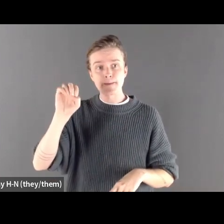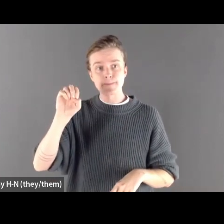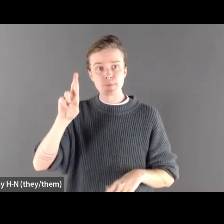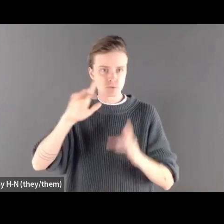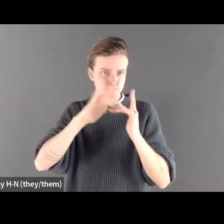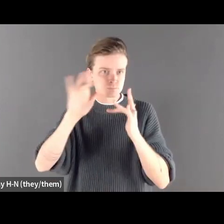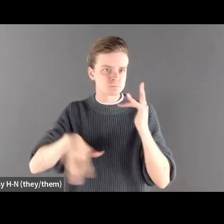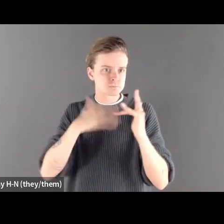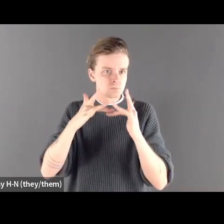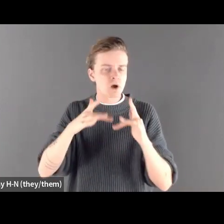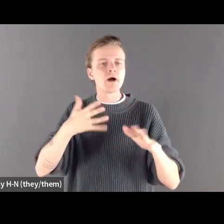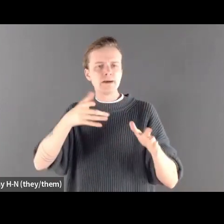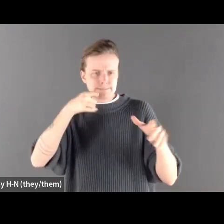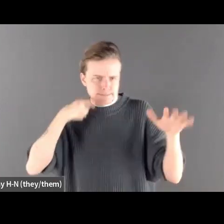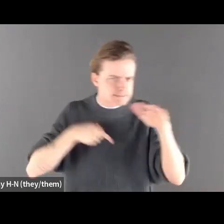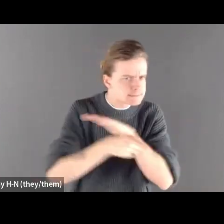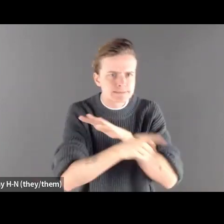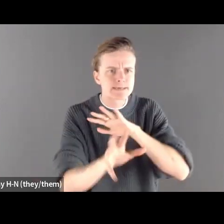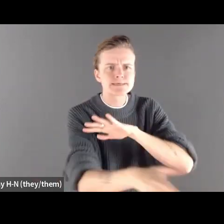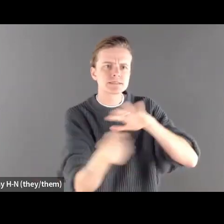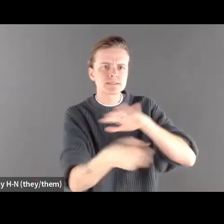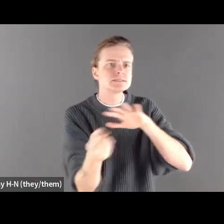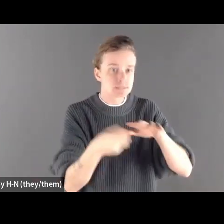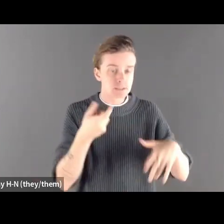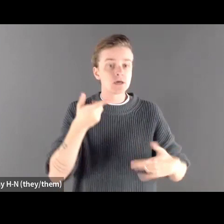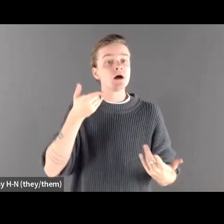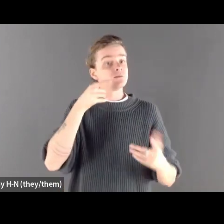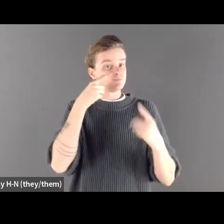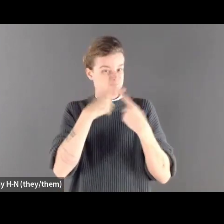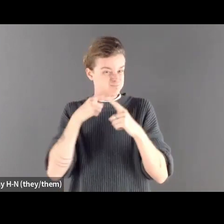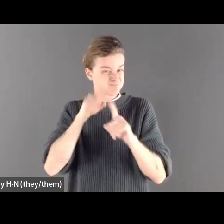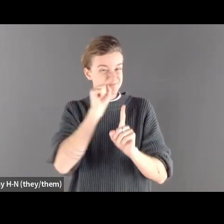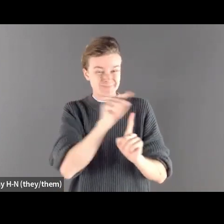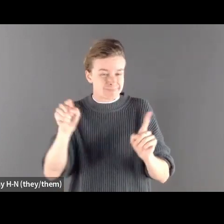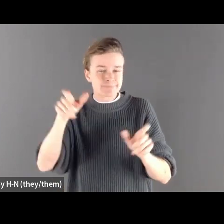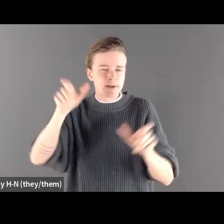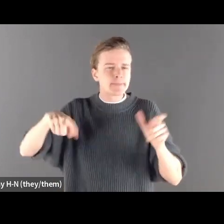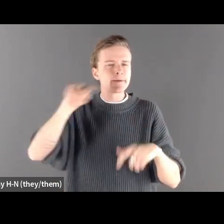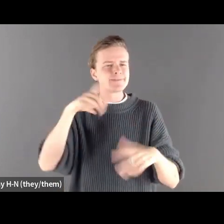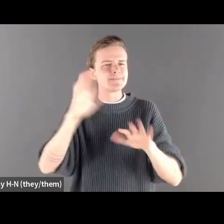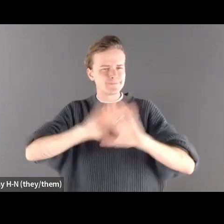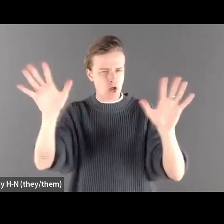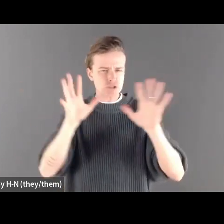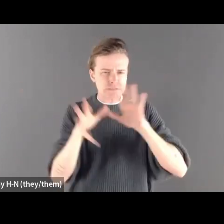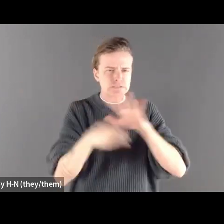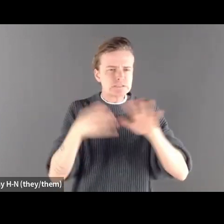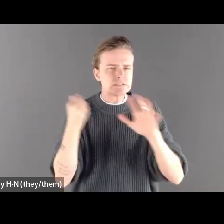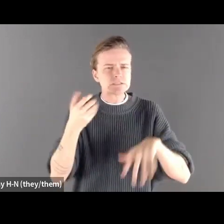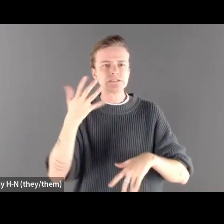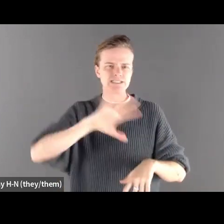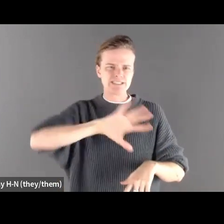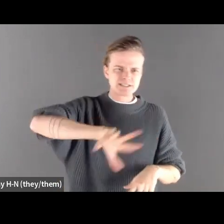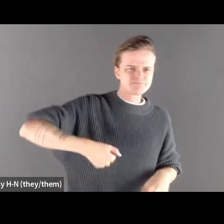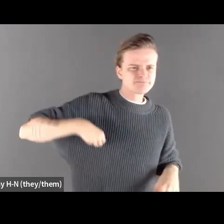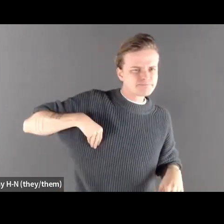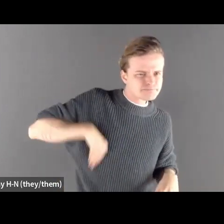accessed systems and personal records, stolen millions of dollars of donations, carried out surveillance operations, and led misinformation